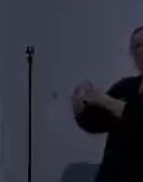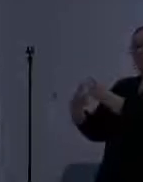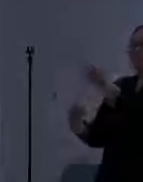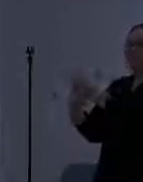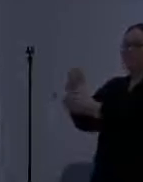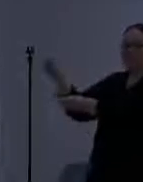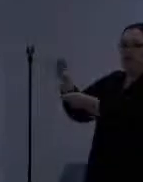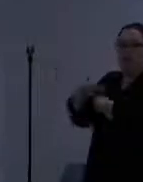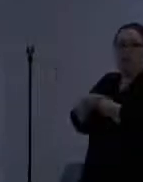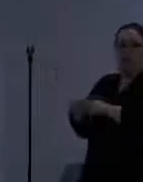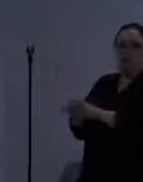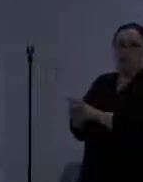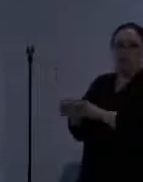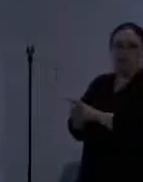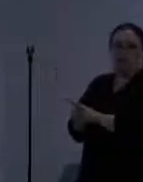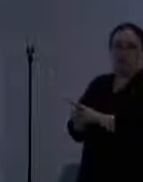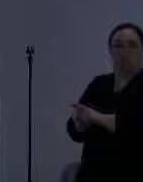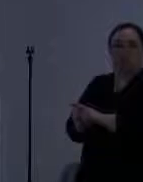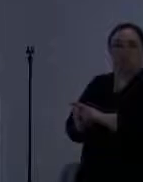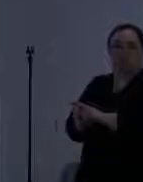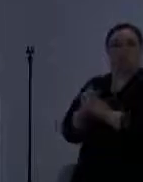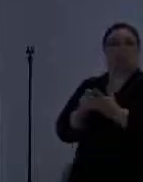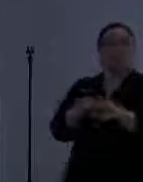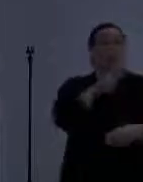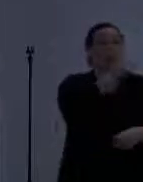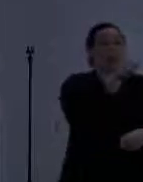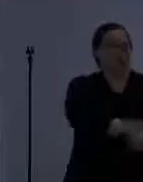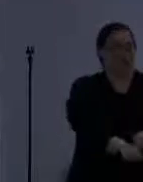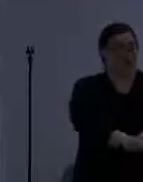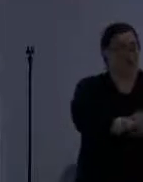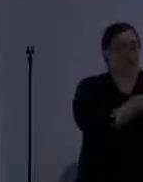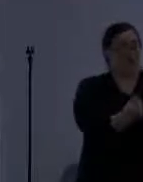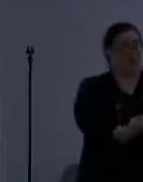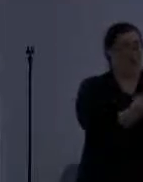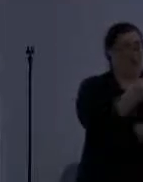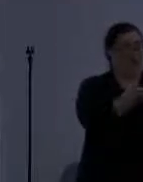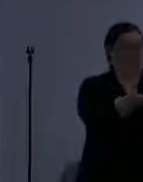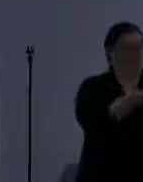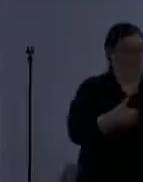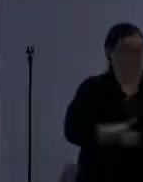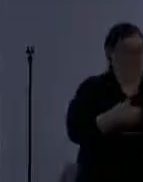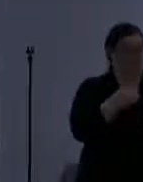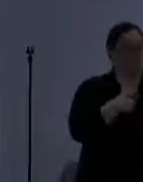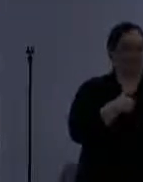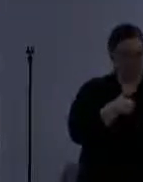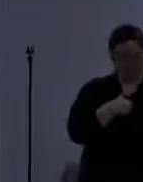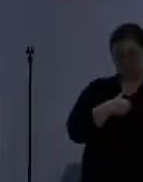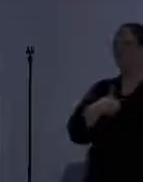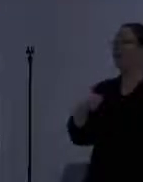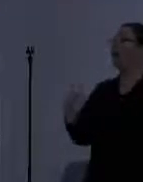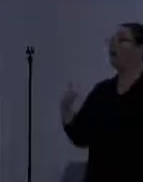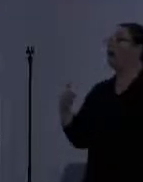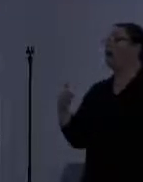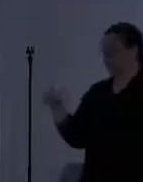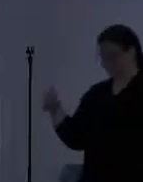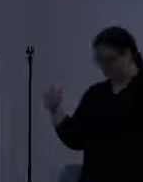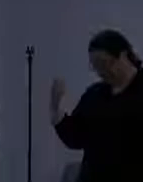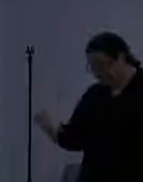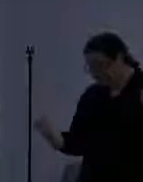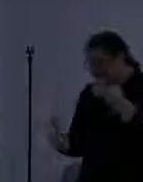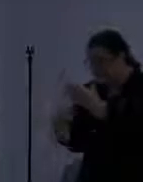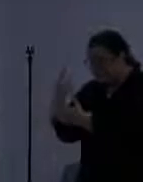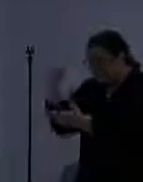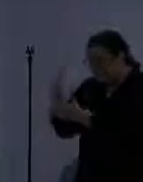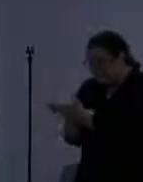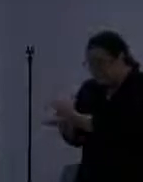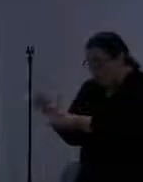other part of that intelligence that we're getting to know whether providers are doing the right thing and that they're actually taking action when they